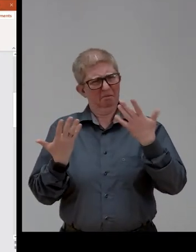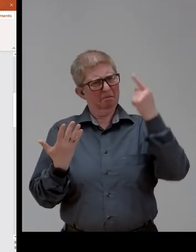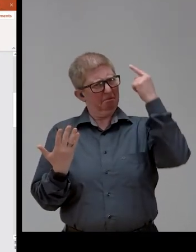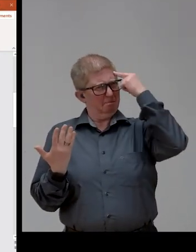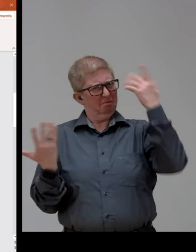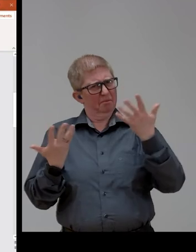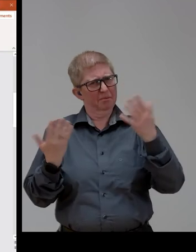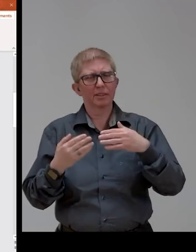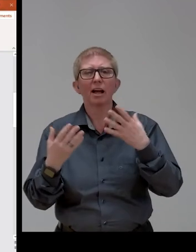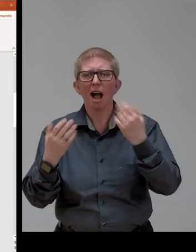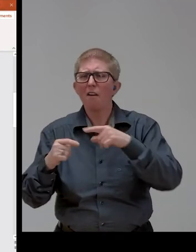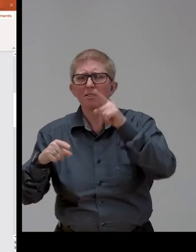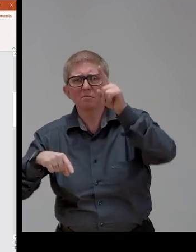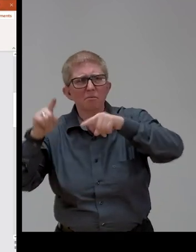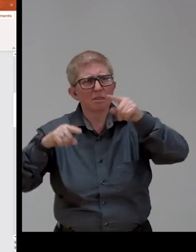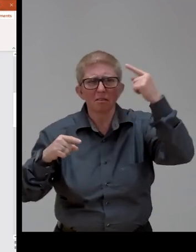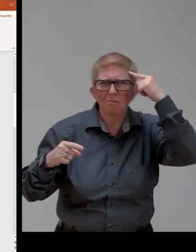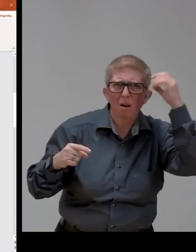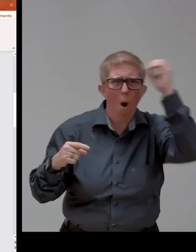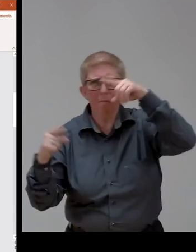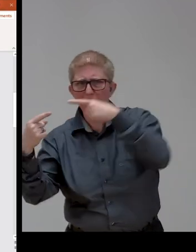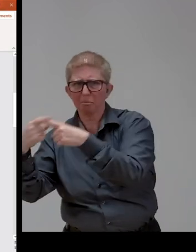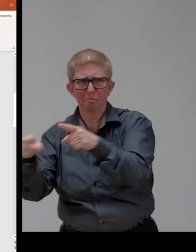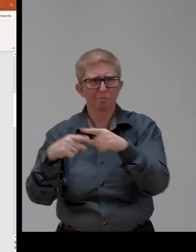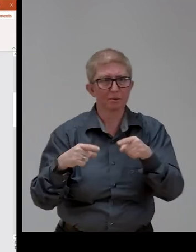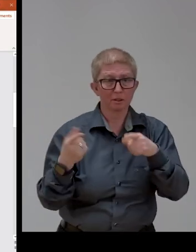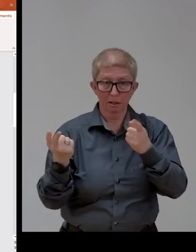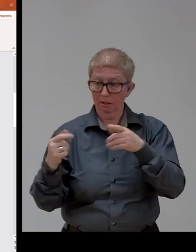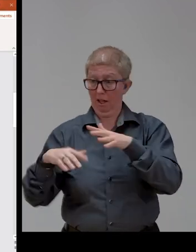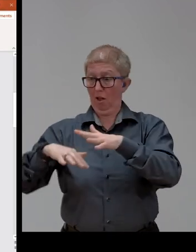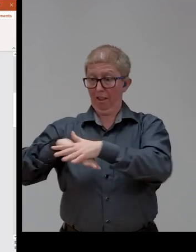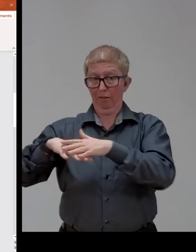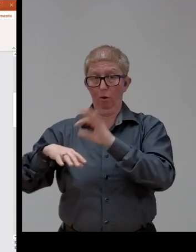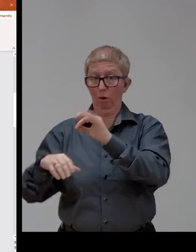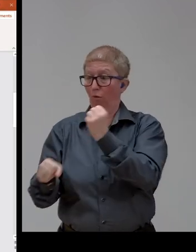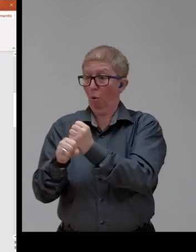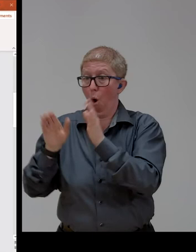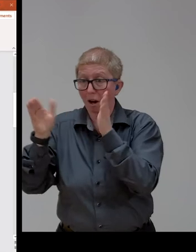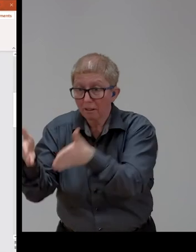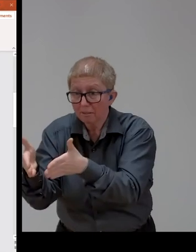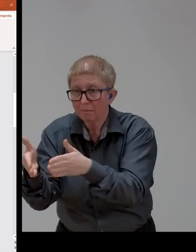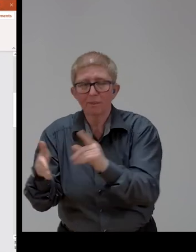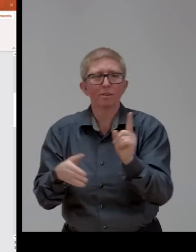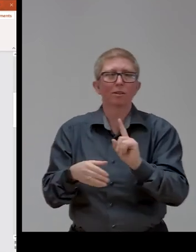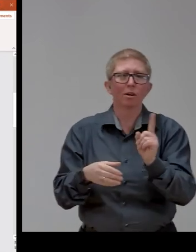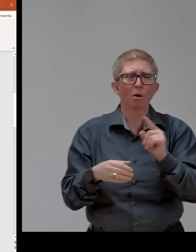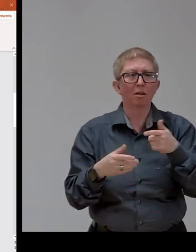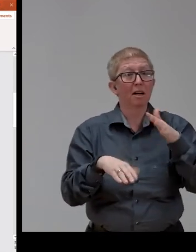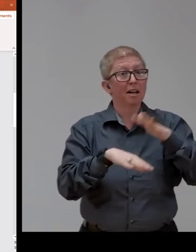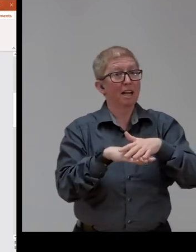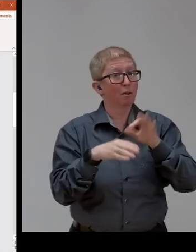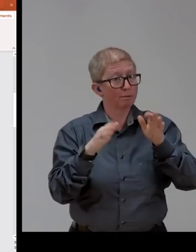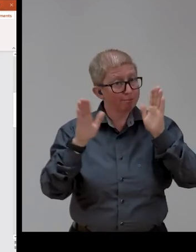I'm networking to get a job. No, this is about For today, a network is a formal